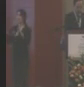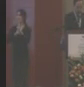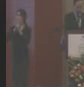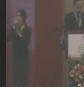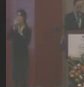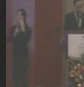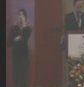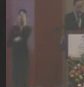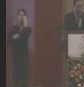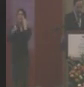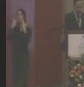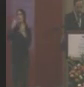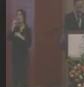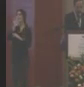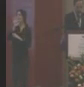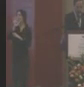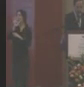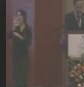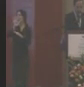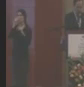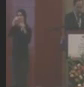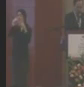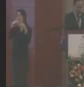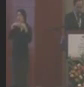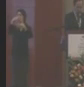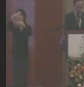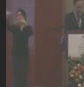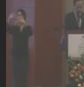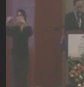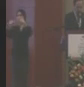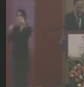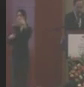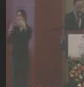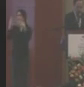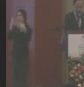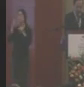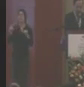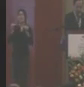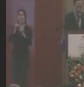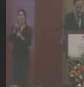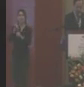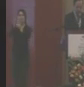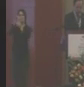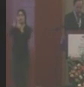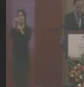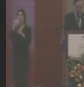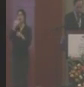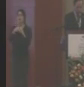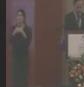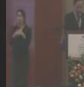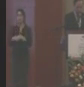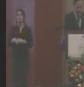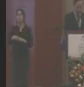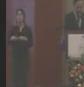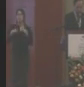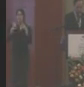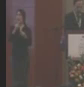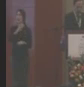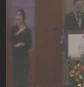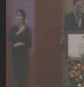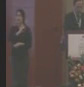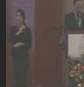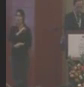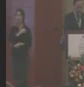plan are articulated based on 5 cross-sectional axes that correspond to the 5 priorities of the Hyogo Action